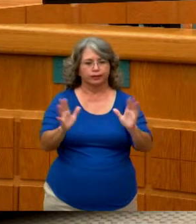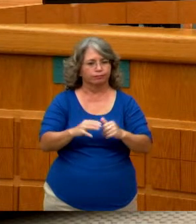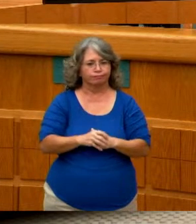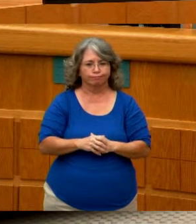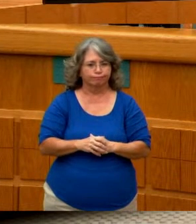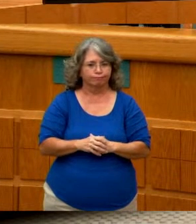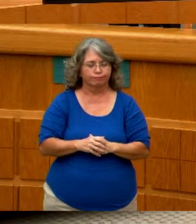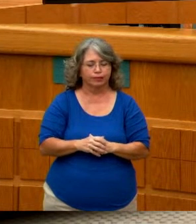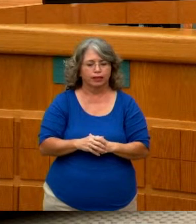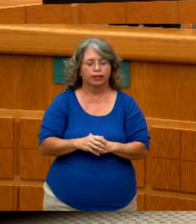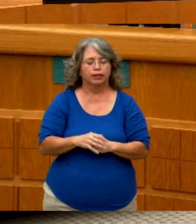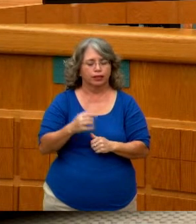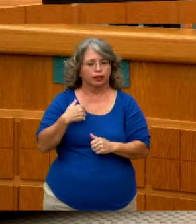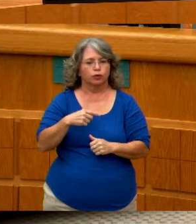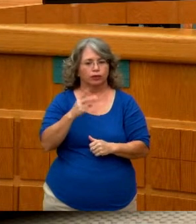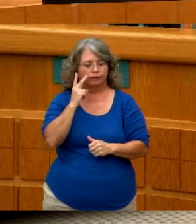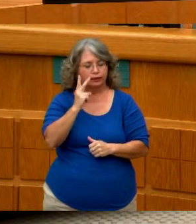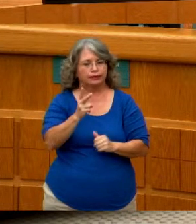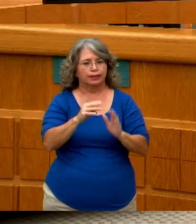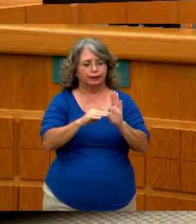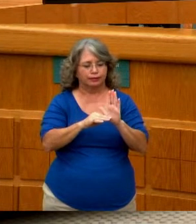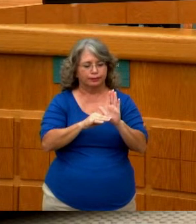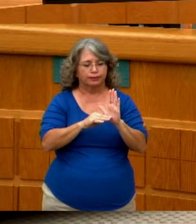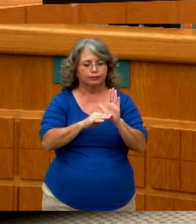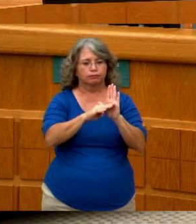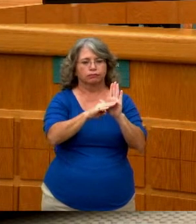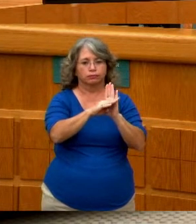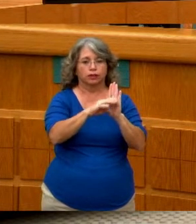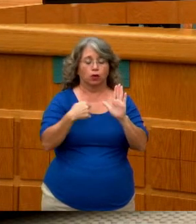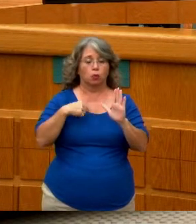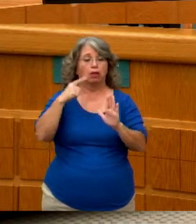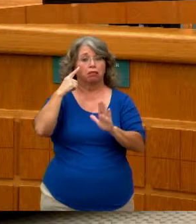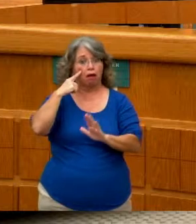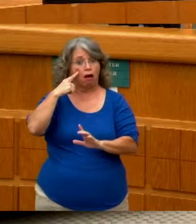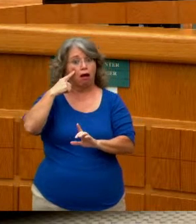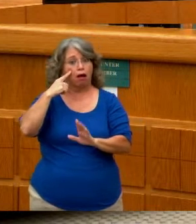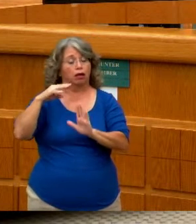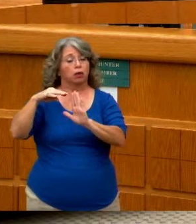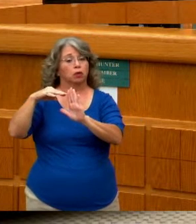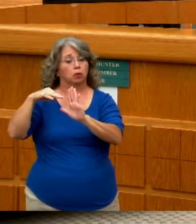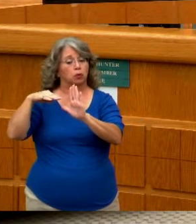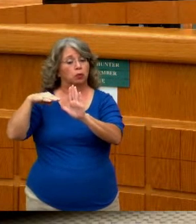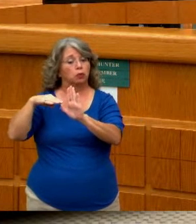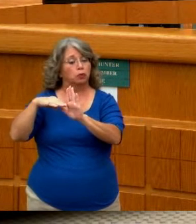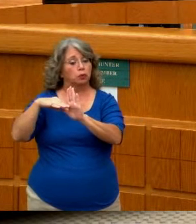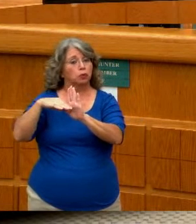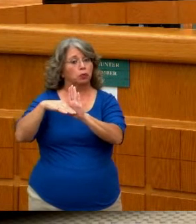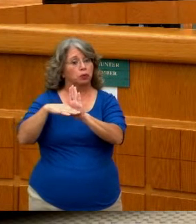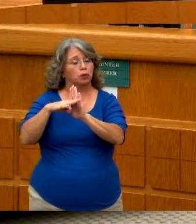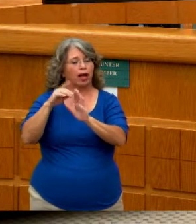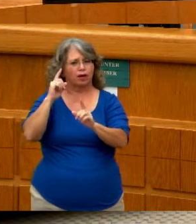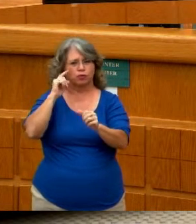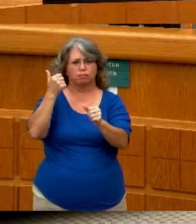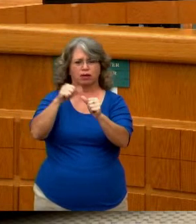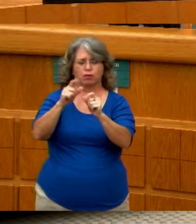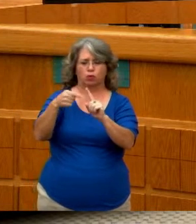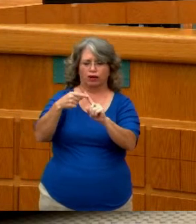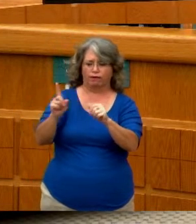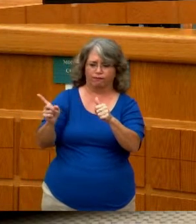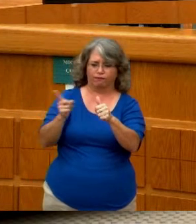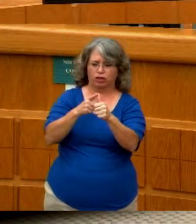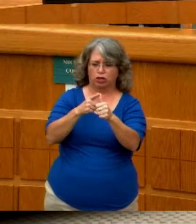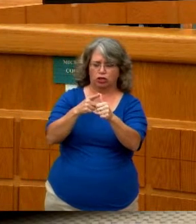the numbers are obvious, as you see. We've had rising levels. We thought that we